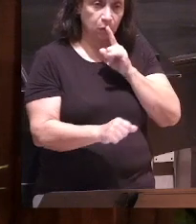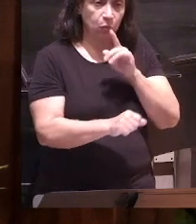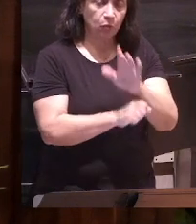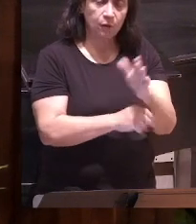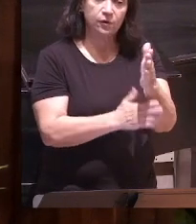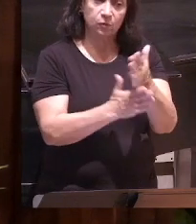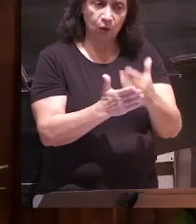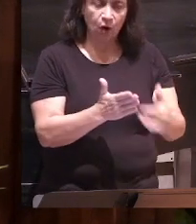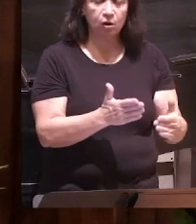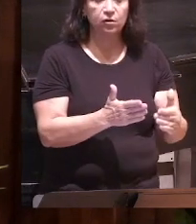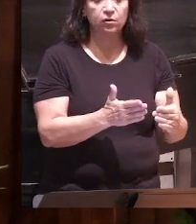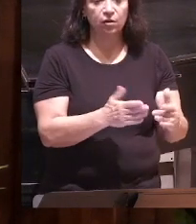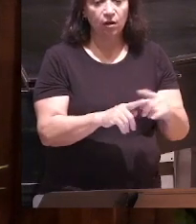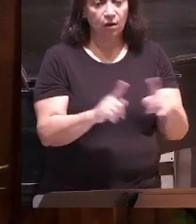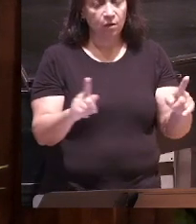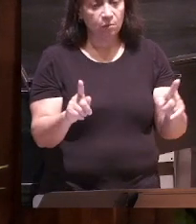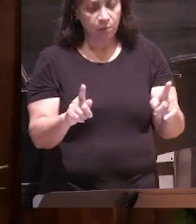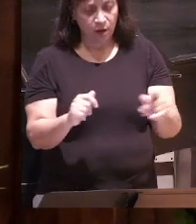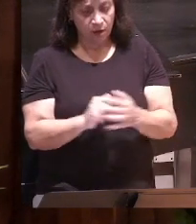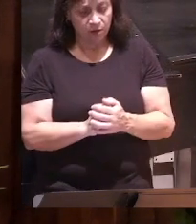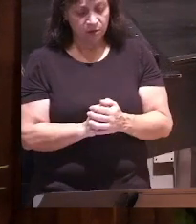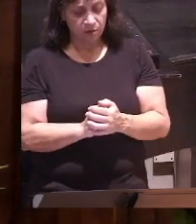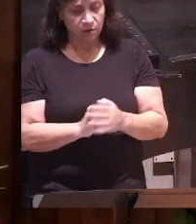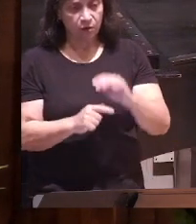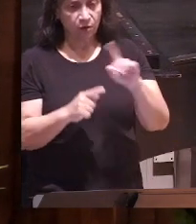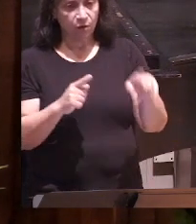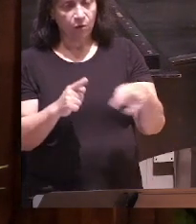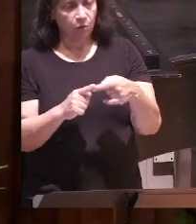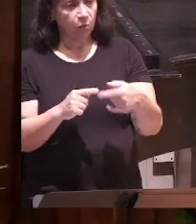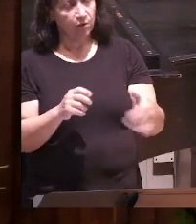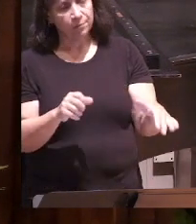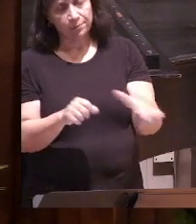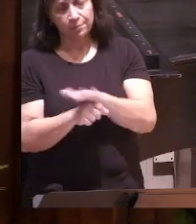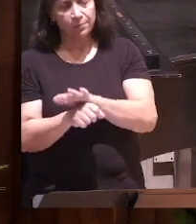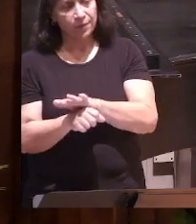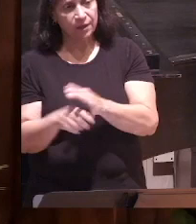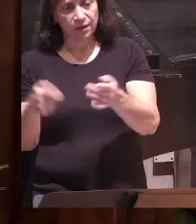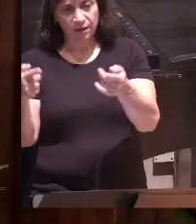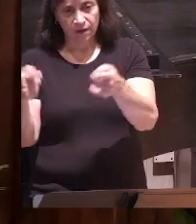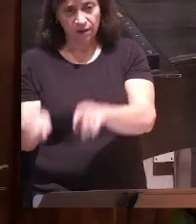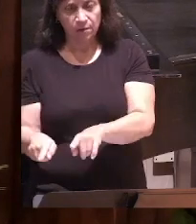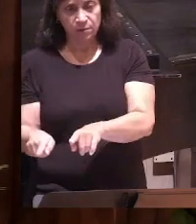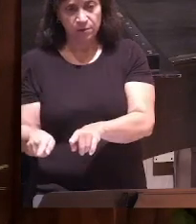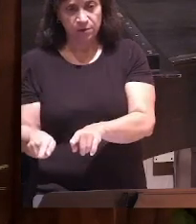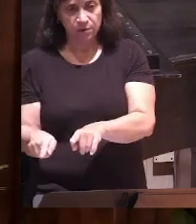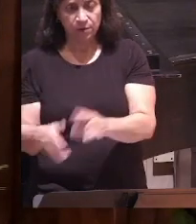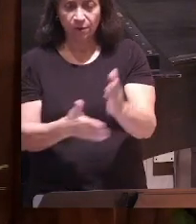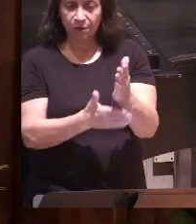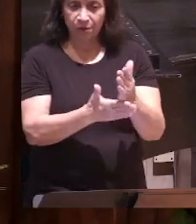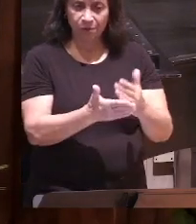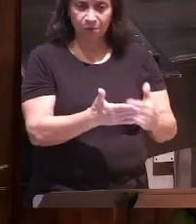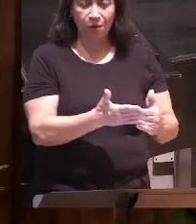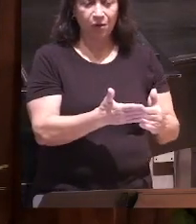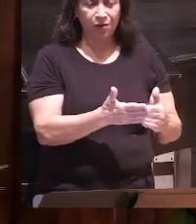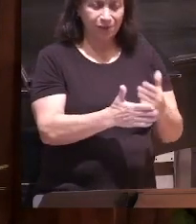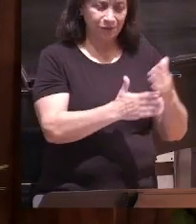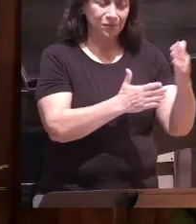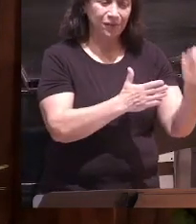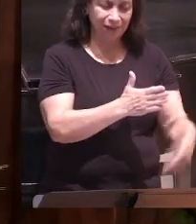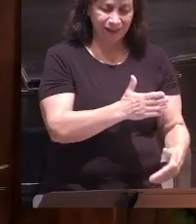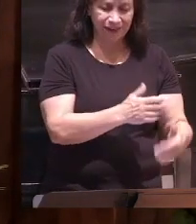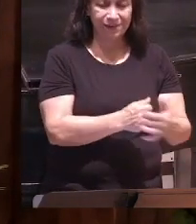part. But when the complete comes, the partial will come to an